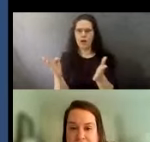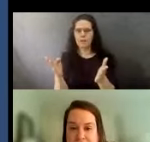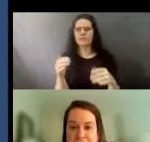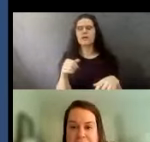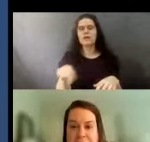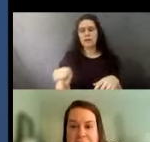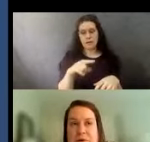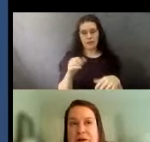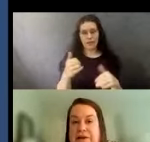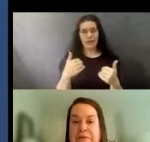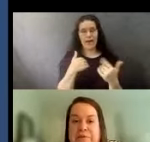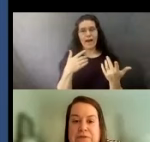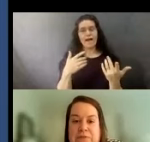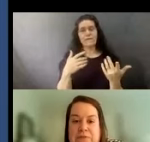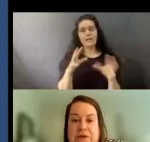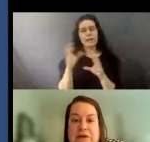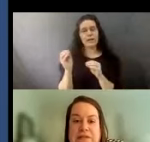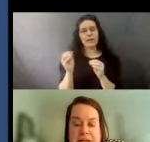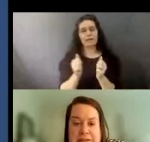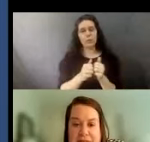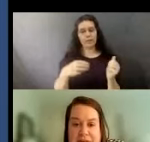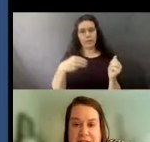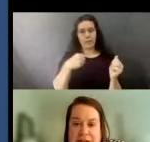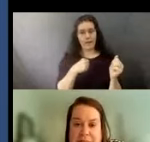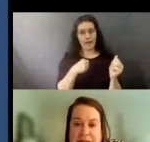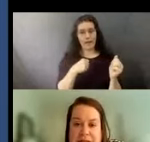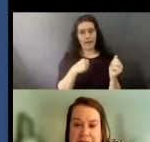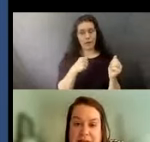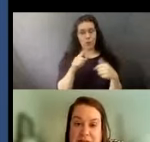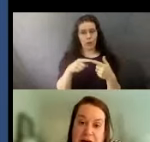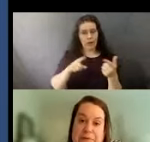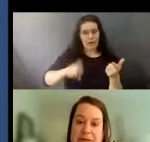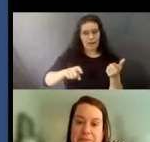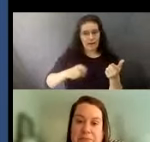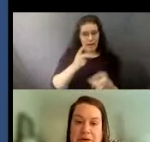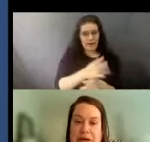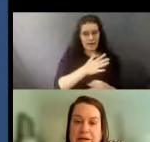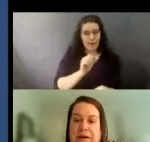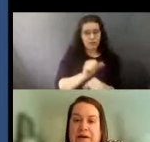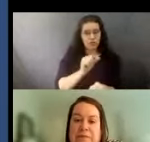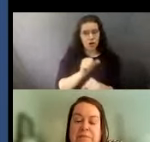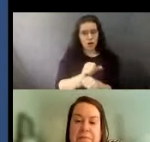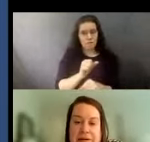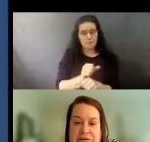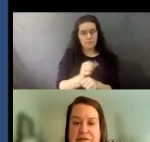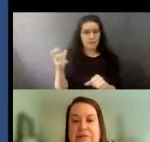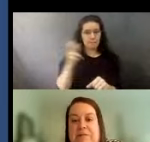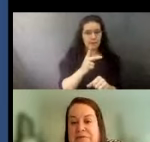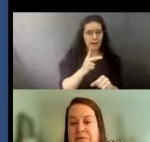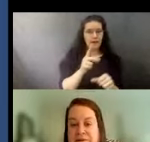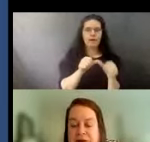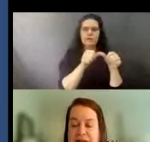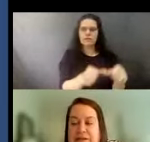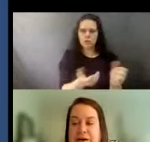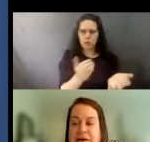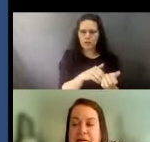in place that would allow people to take leave as needed and maintain the job and keep working, that might address some